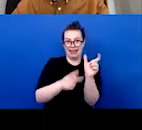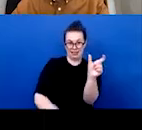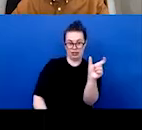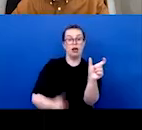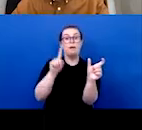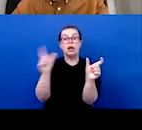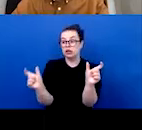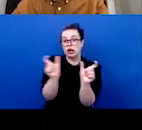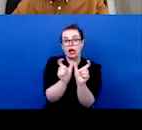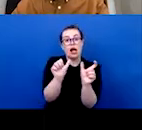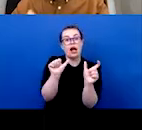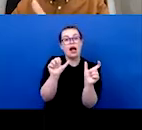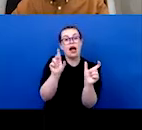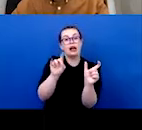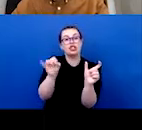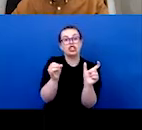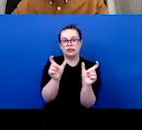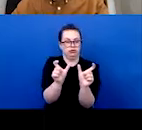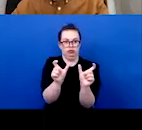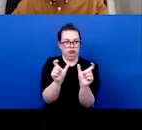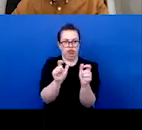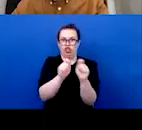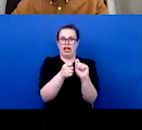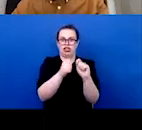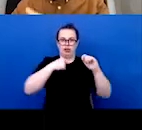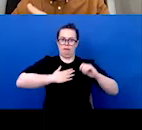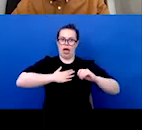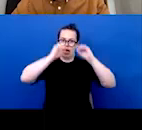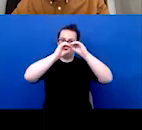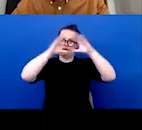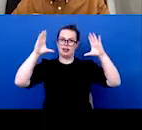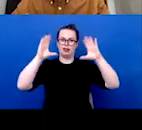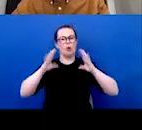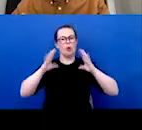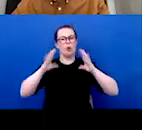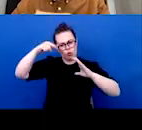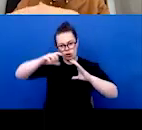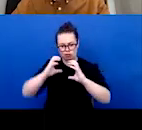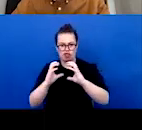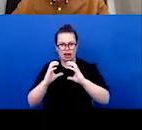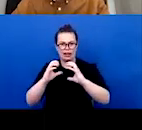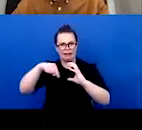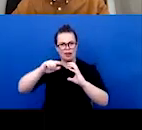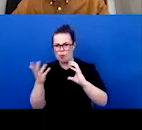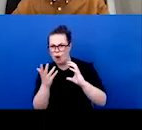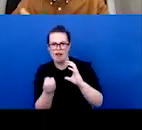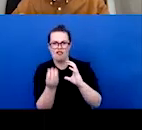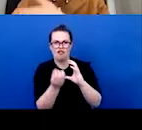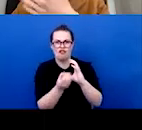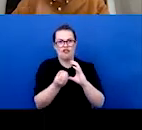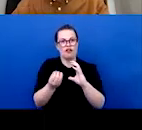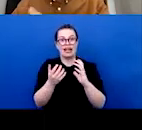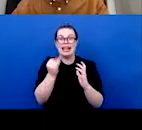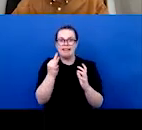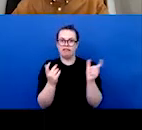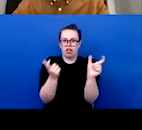the kind of relationship between words that syntax-driven composition should not be sensitive to, if you